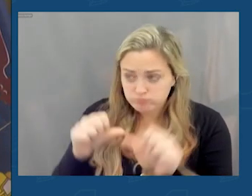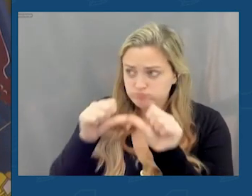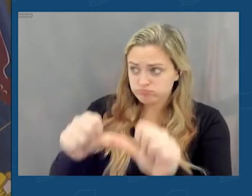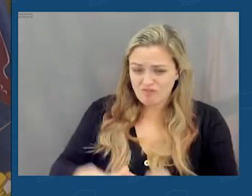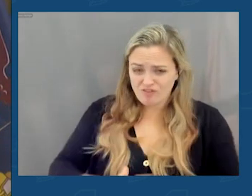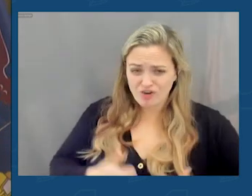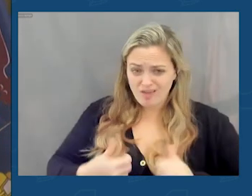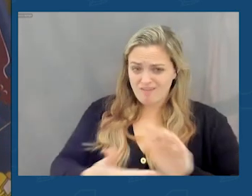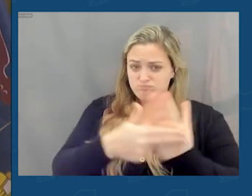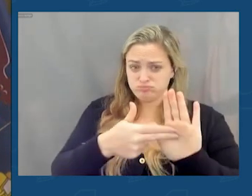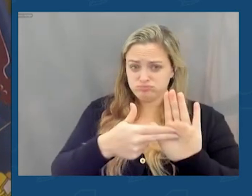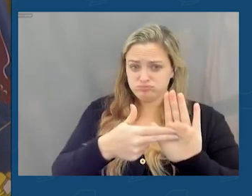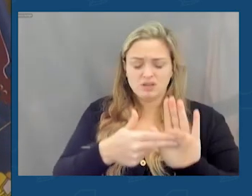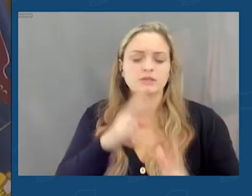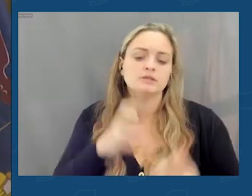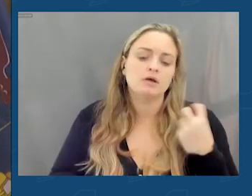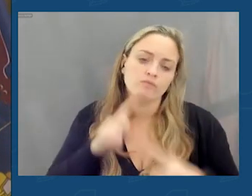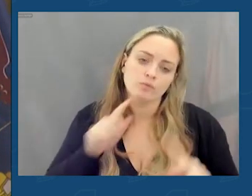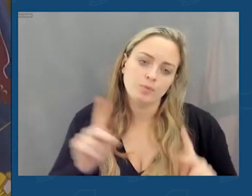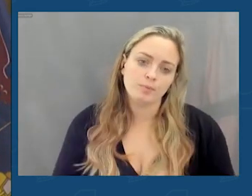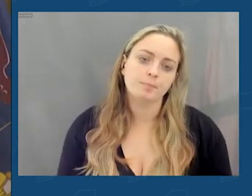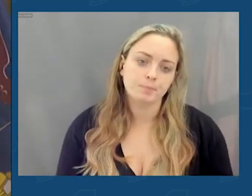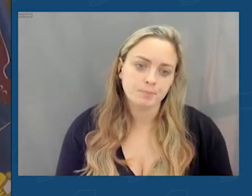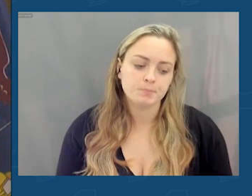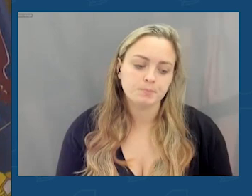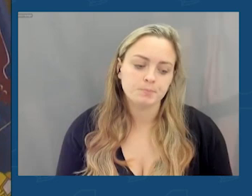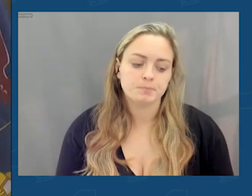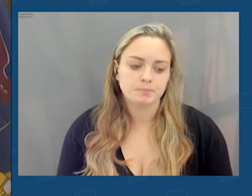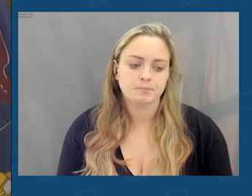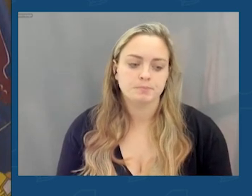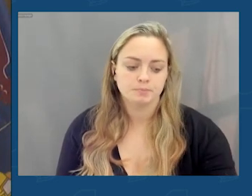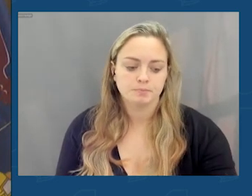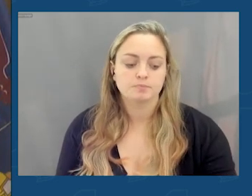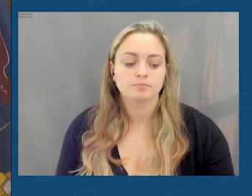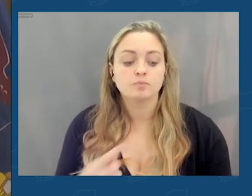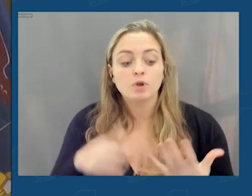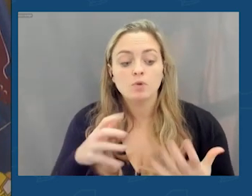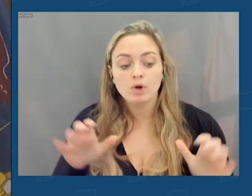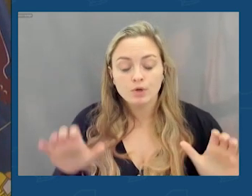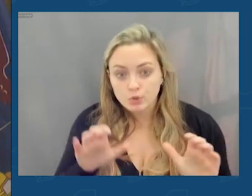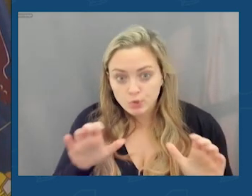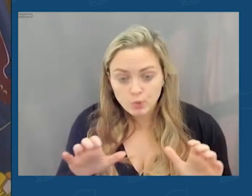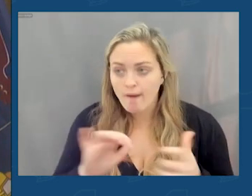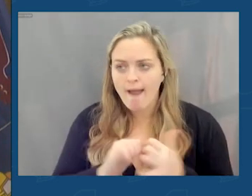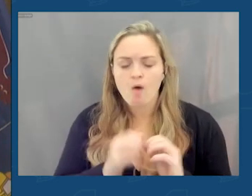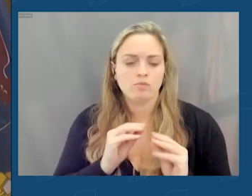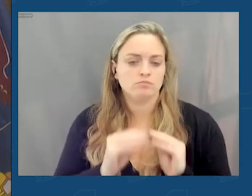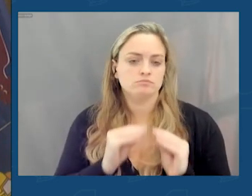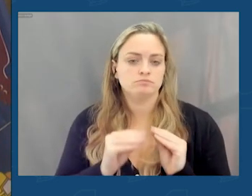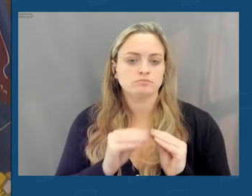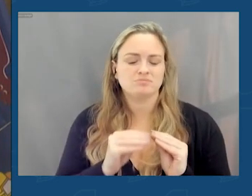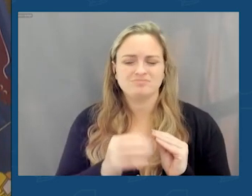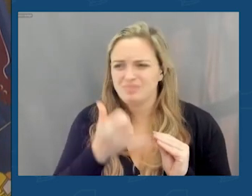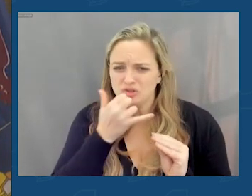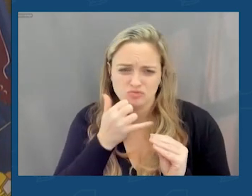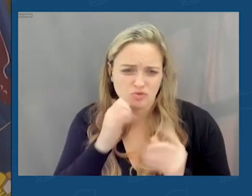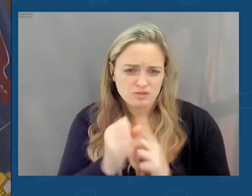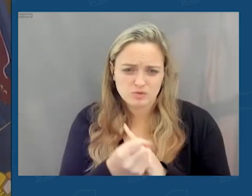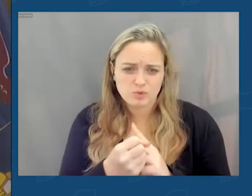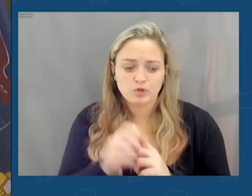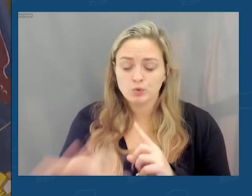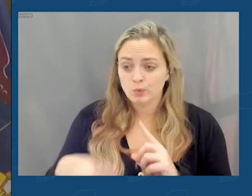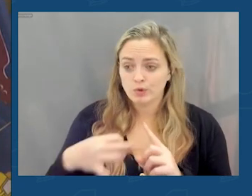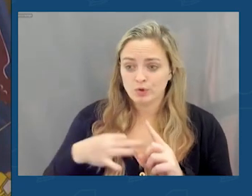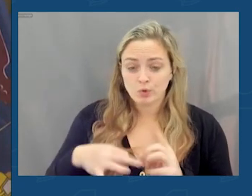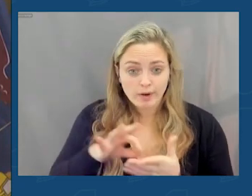really, really hard for people. And what I want to do is talk about how we get them out of it, because it's wrong on so many levels. In your credit score, we